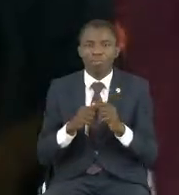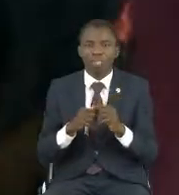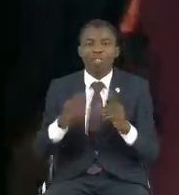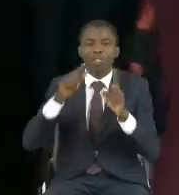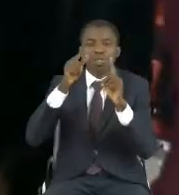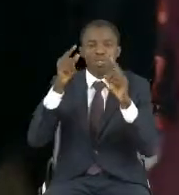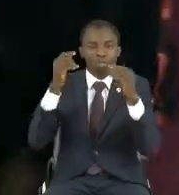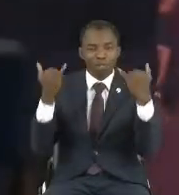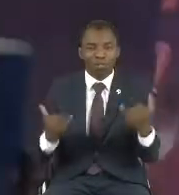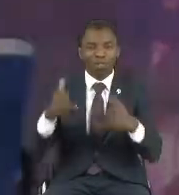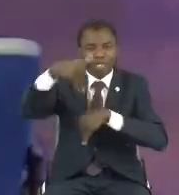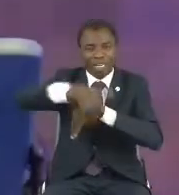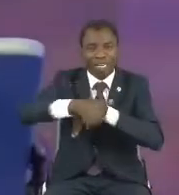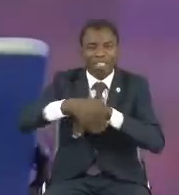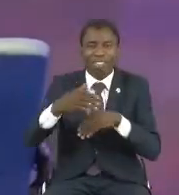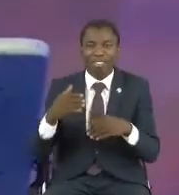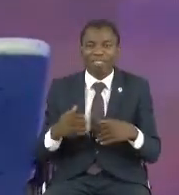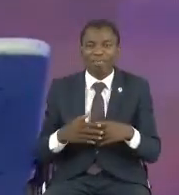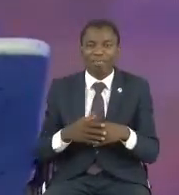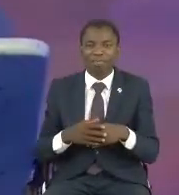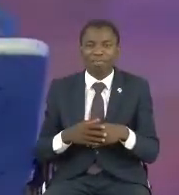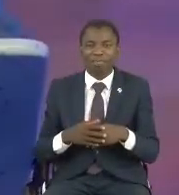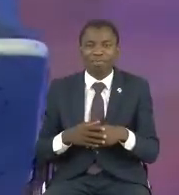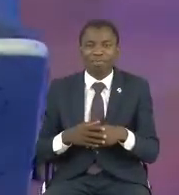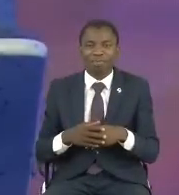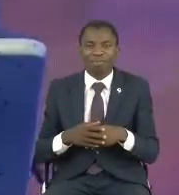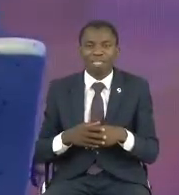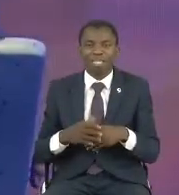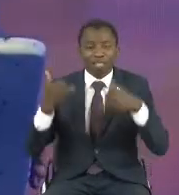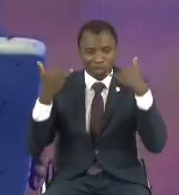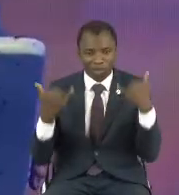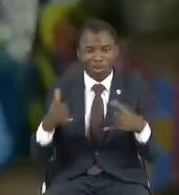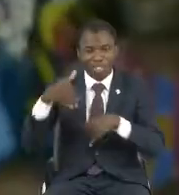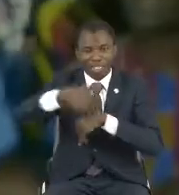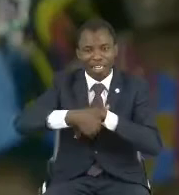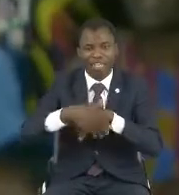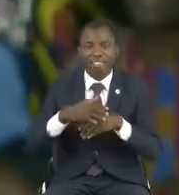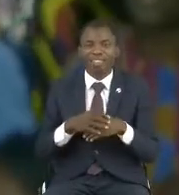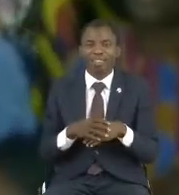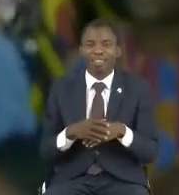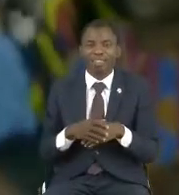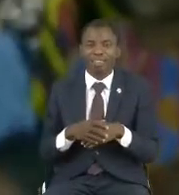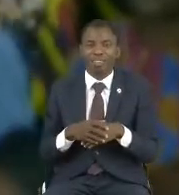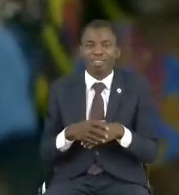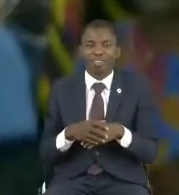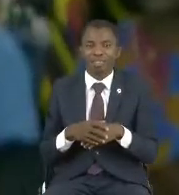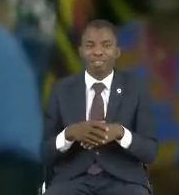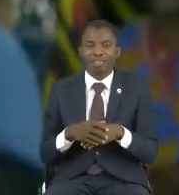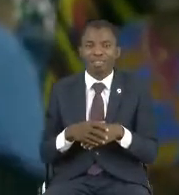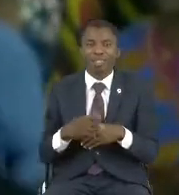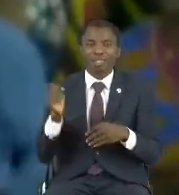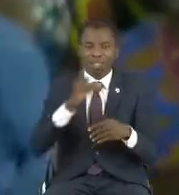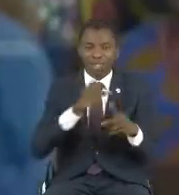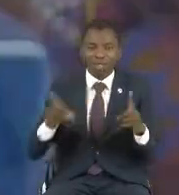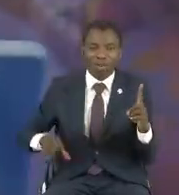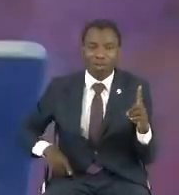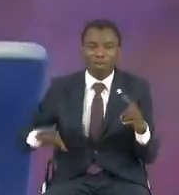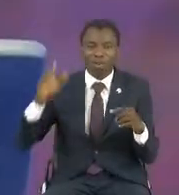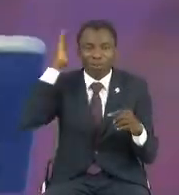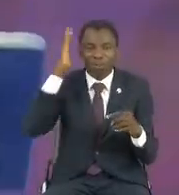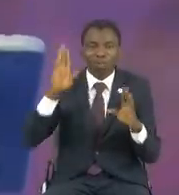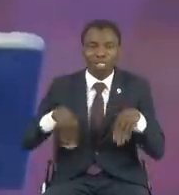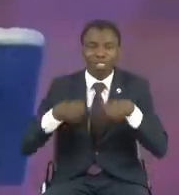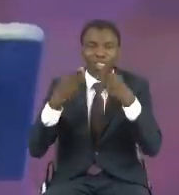Tonight. That's good. Tonight. The Lord will give you